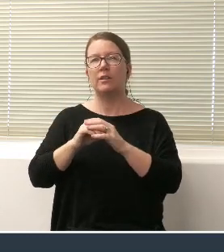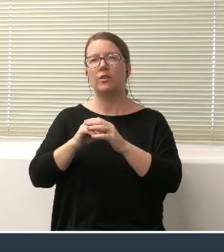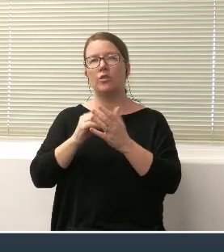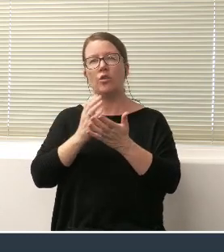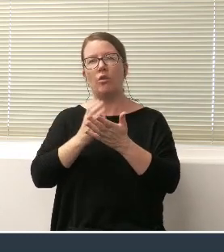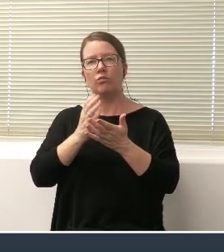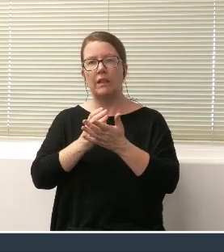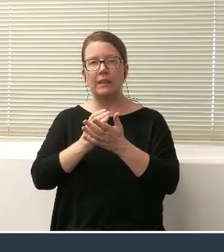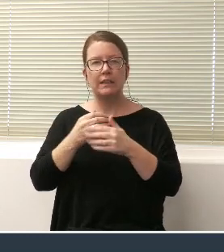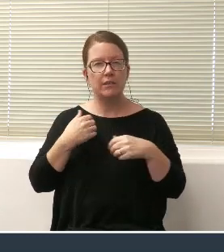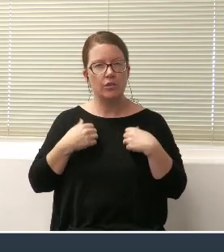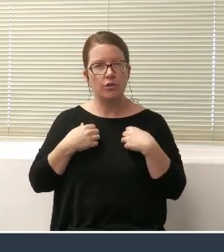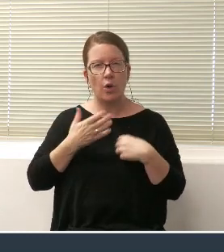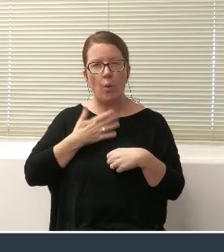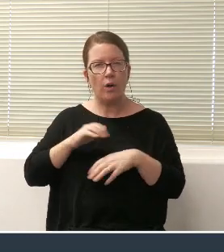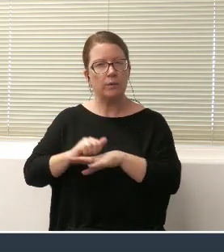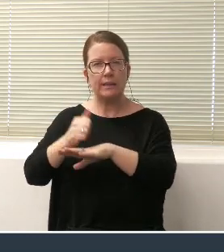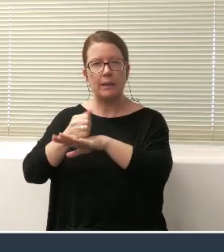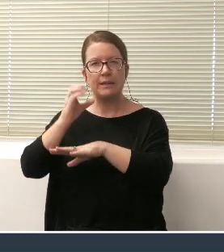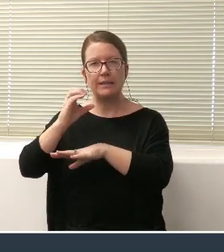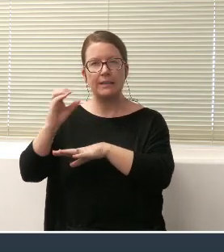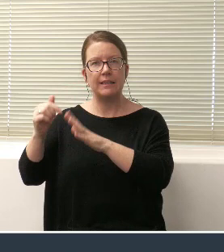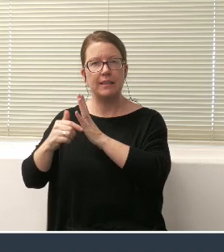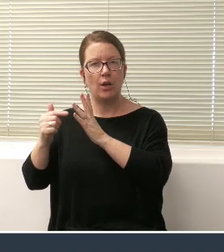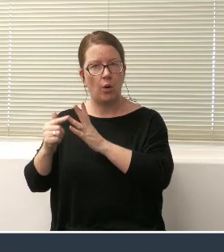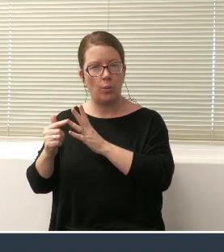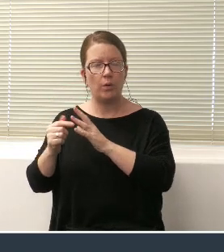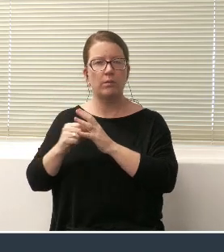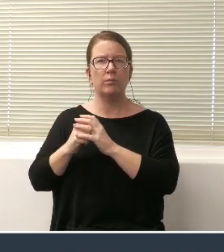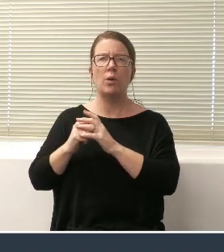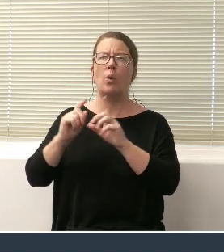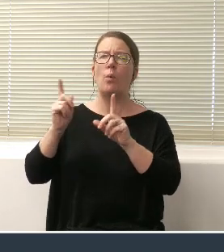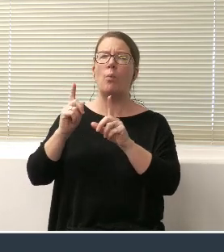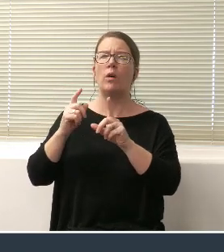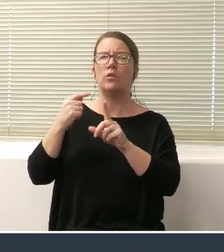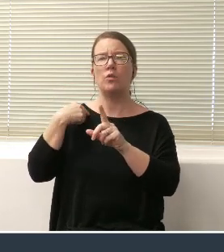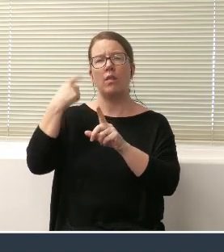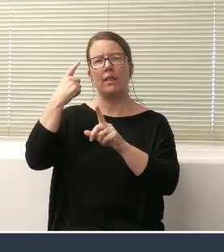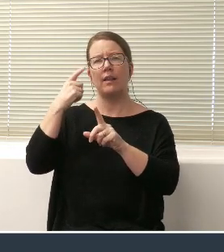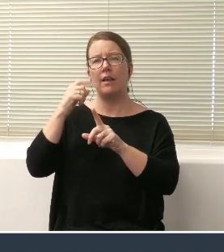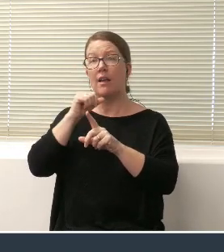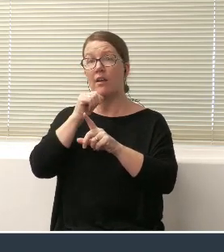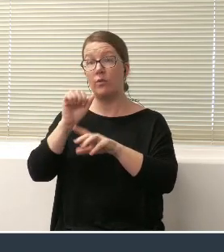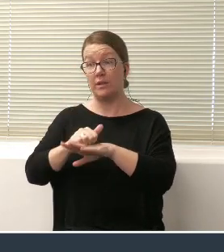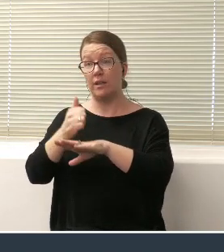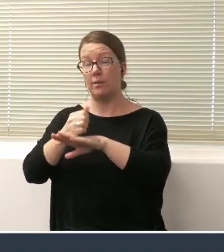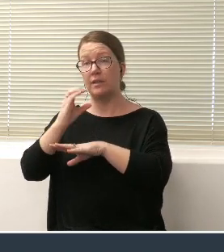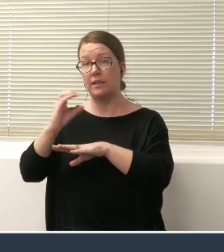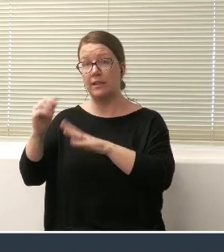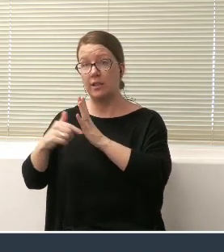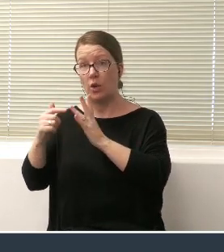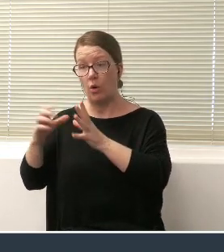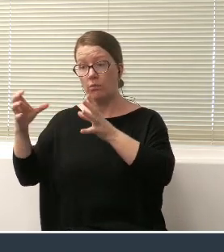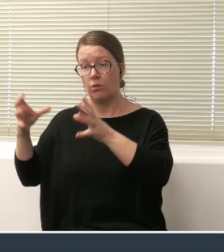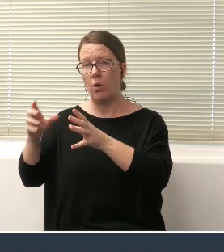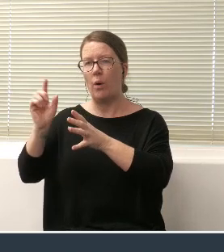up for a CCTO. What sort of benefits do you see the CCTO being able to bring as opposed to